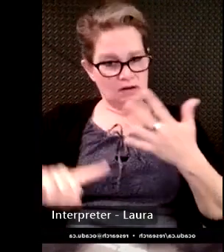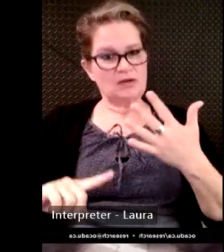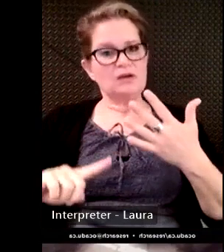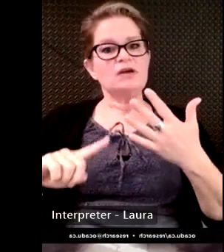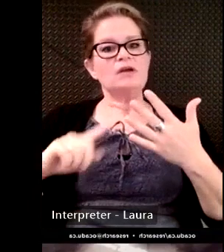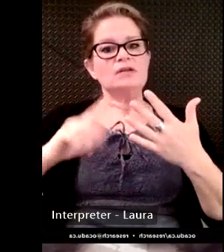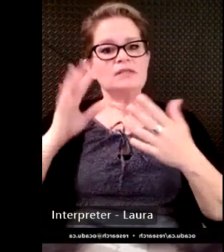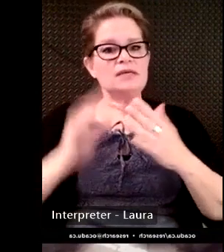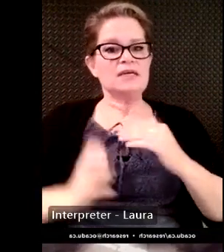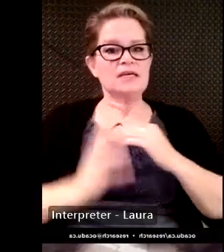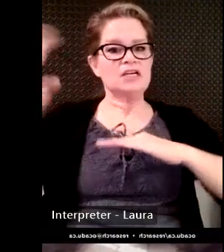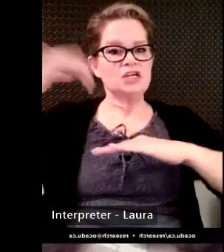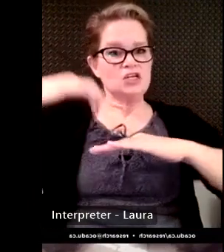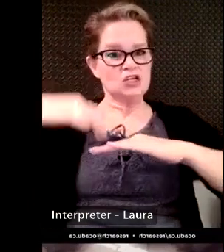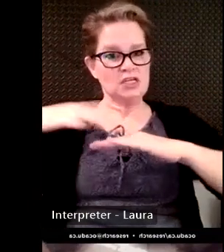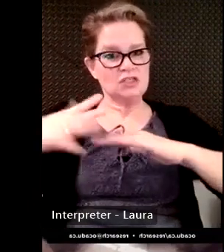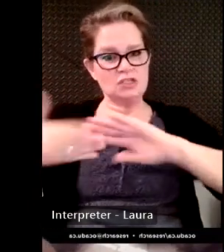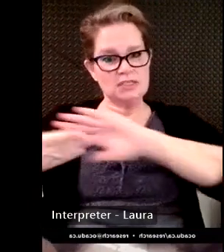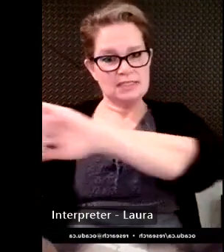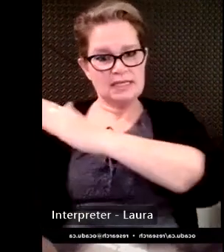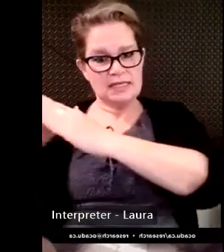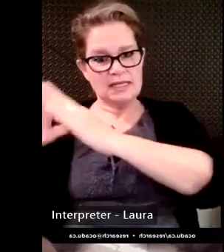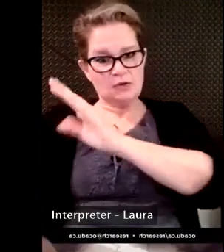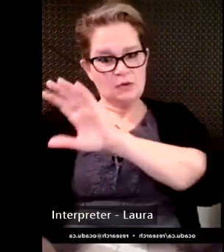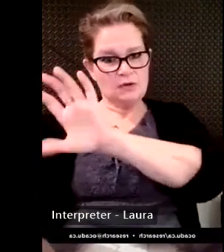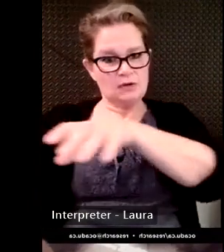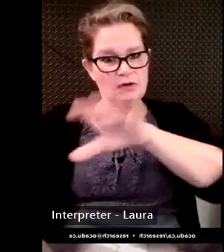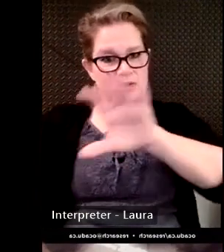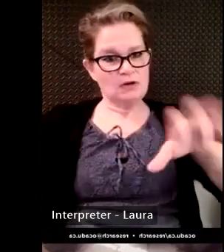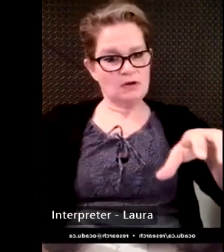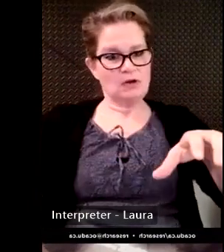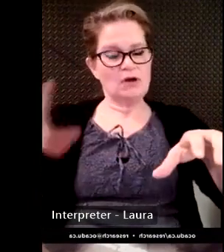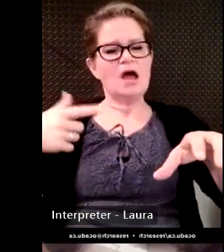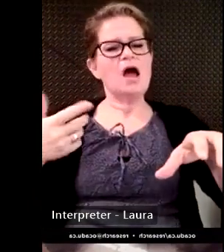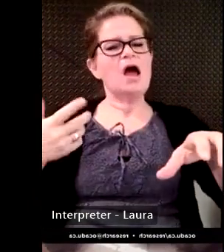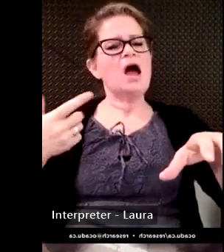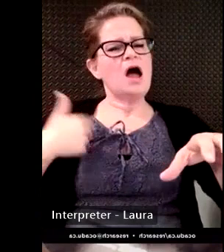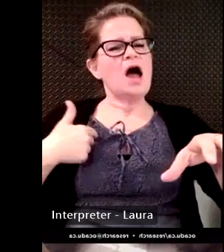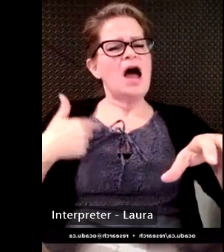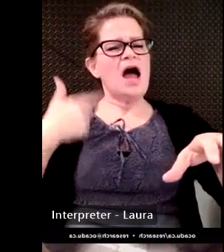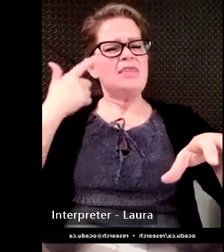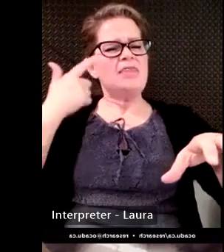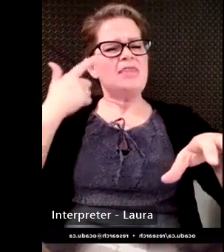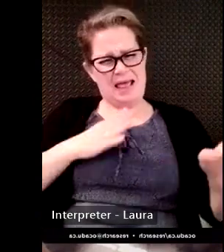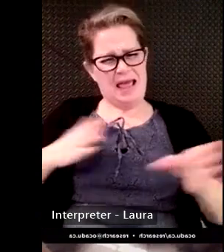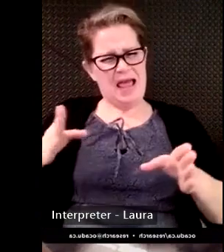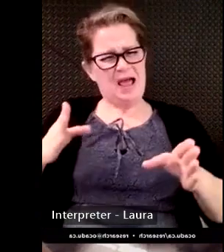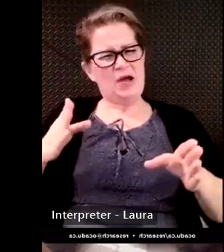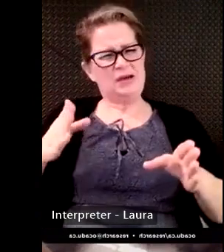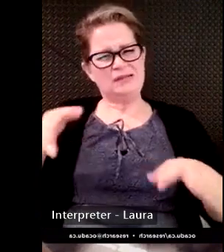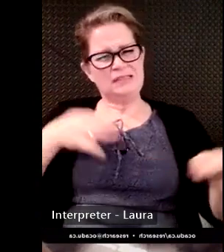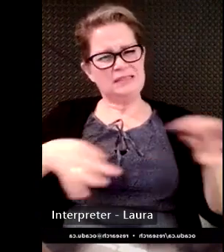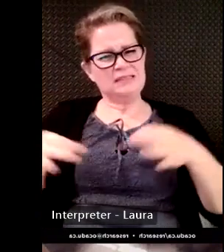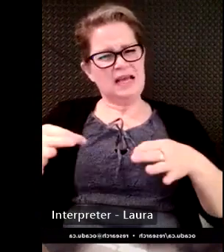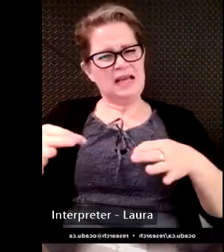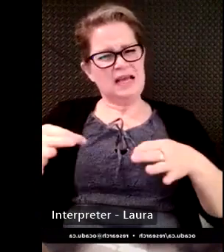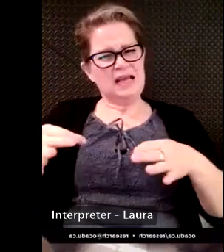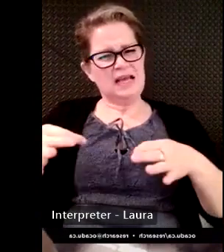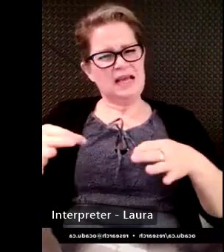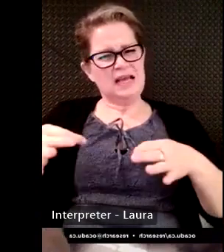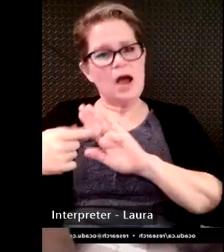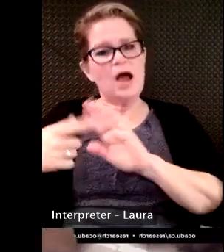about how these communities worked and historically had moved through these territories. This time, what I was going to show you were the